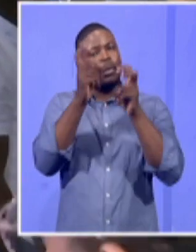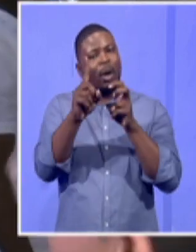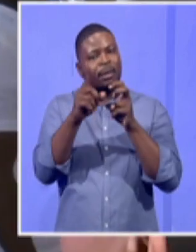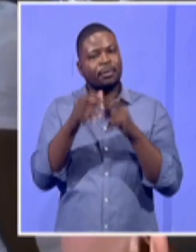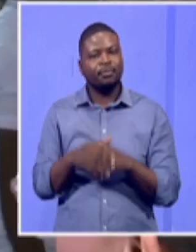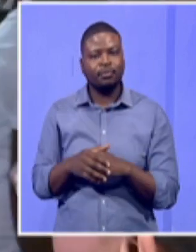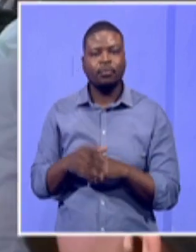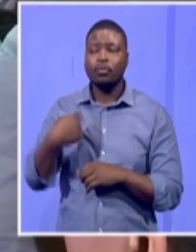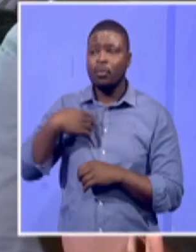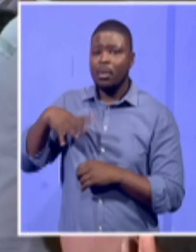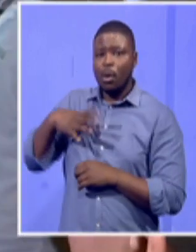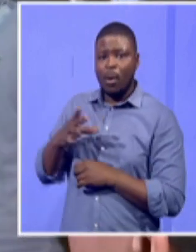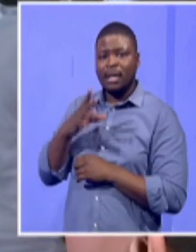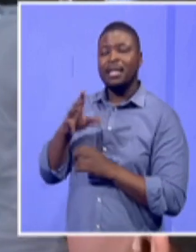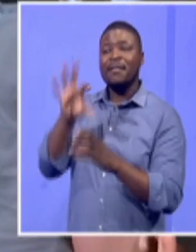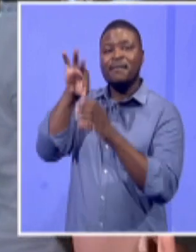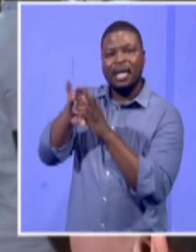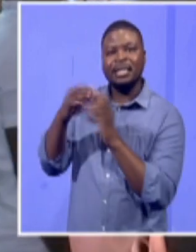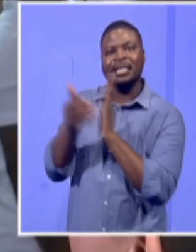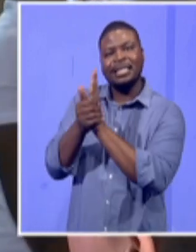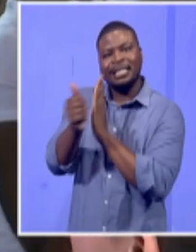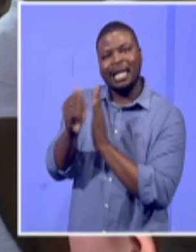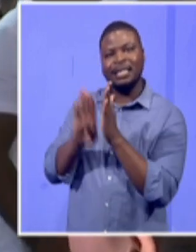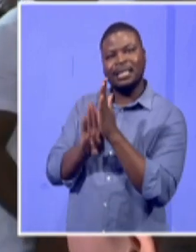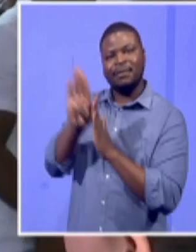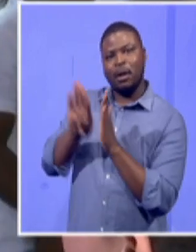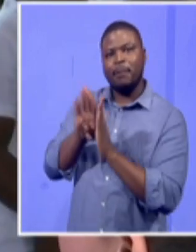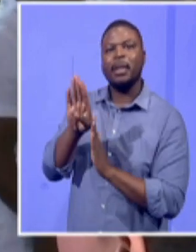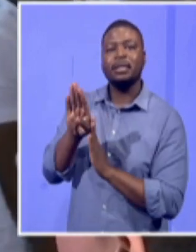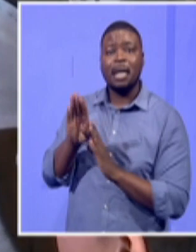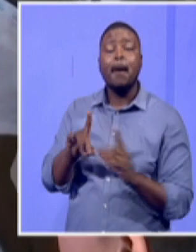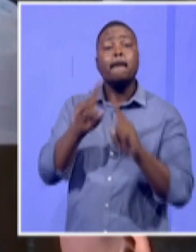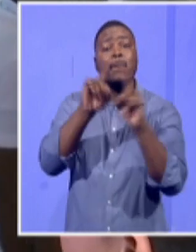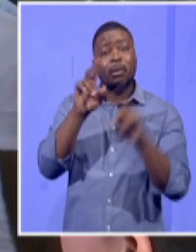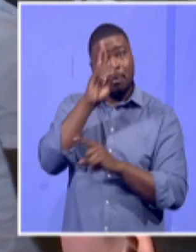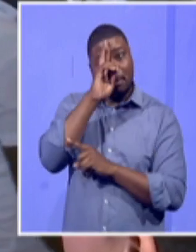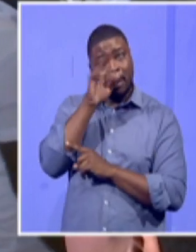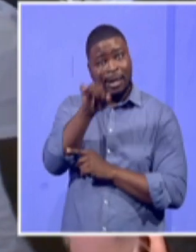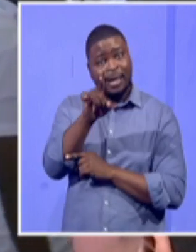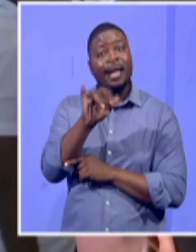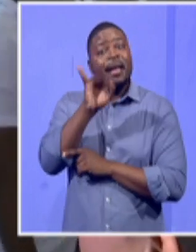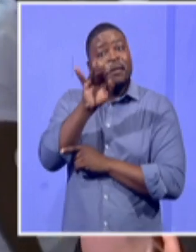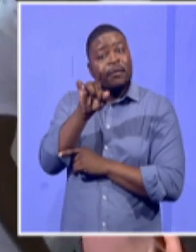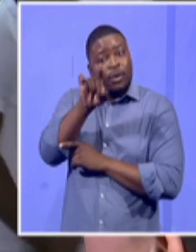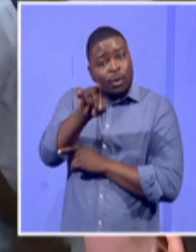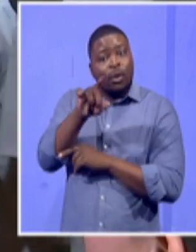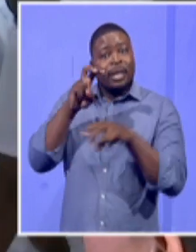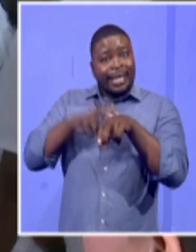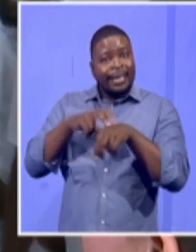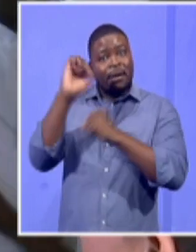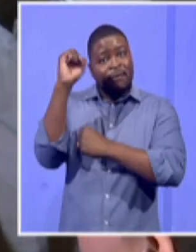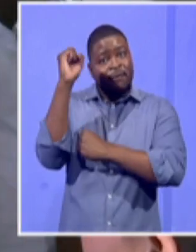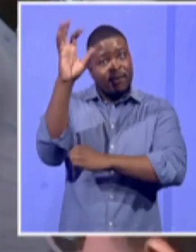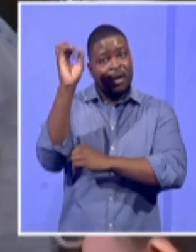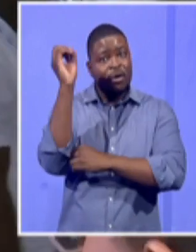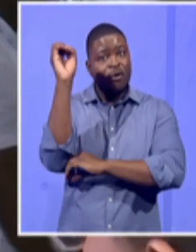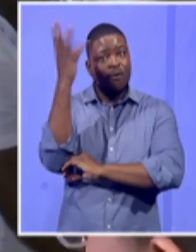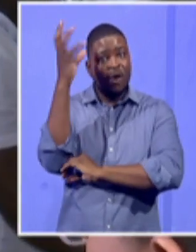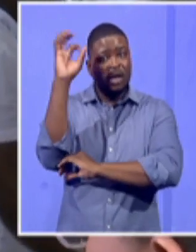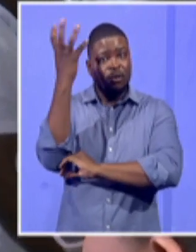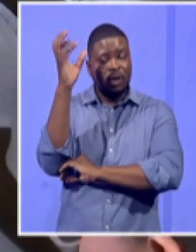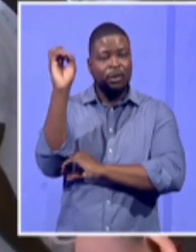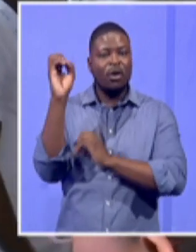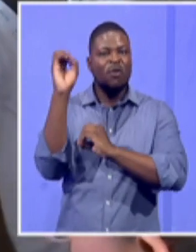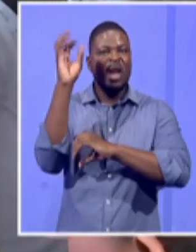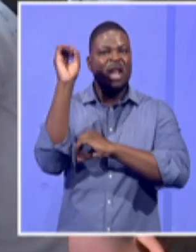development. So without a factory, to generate, to ensure that we are able to create IP, they